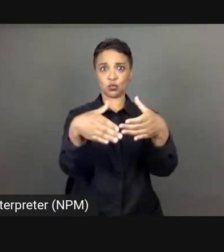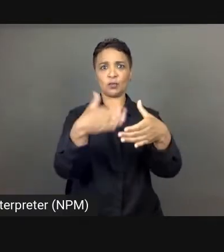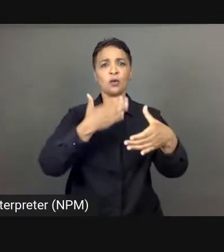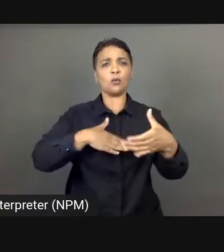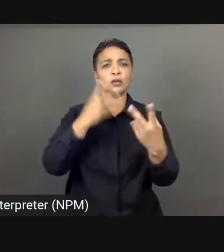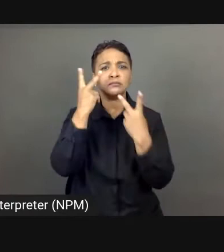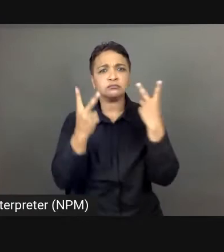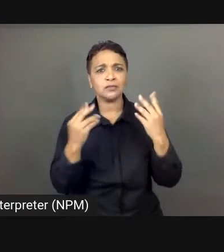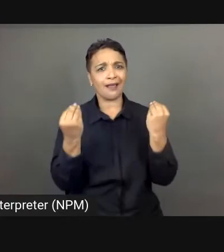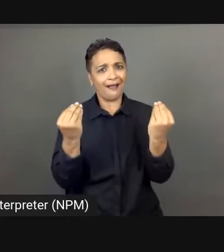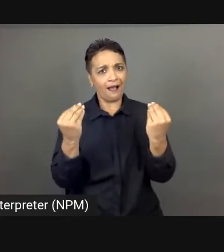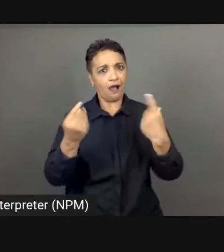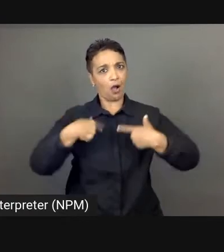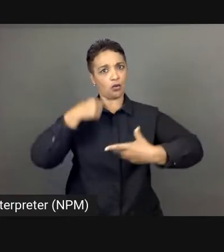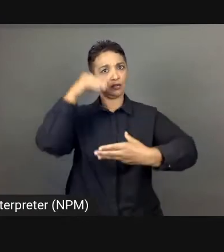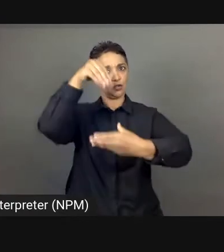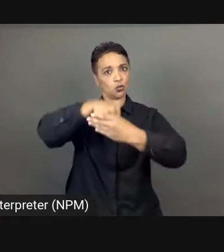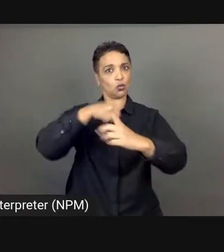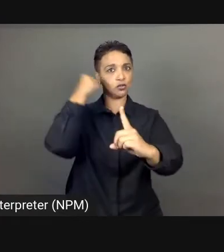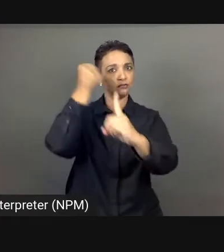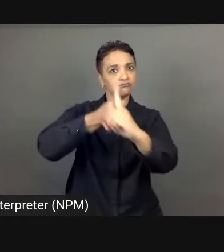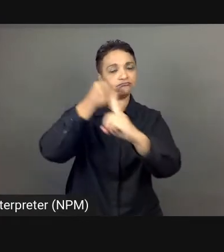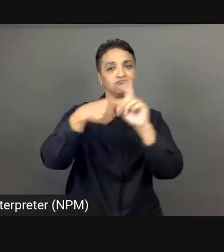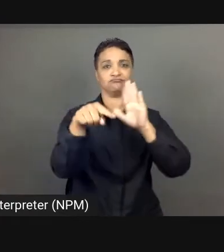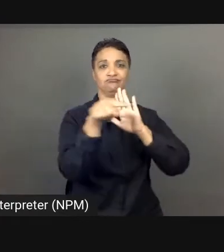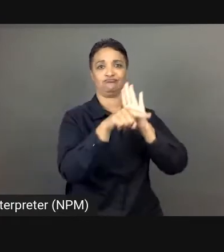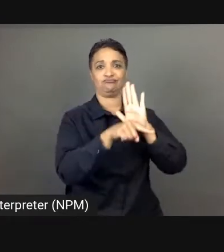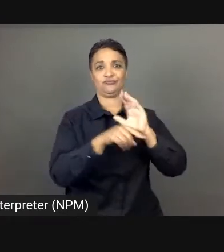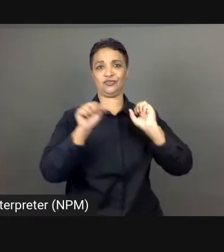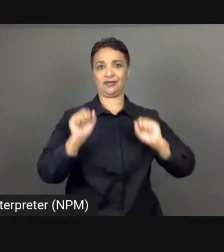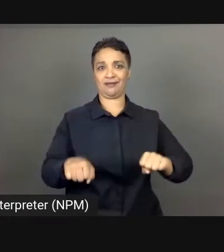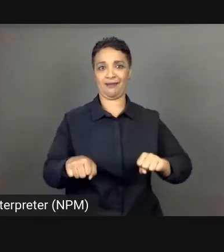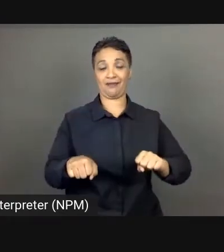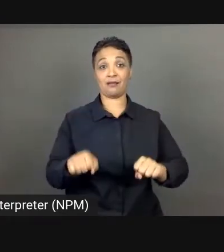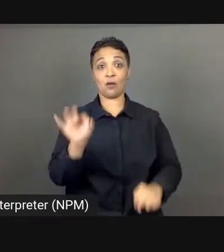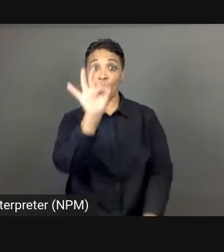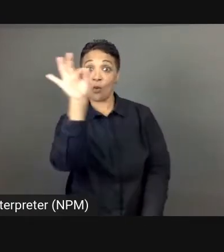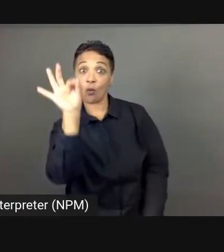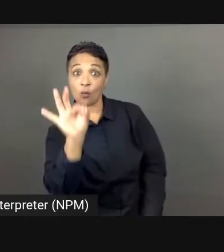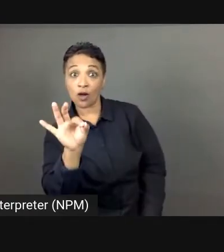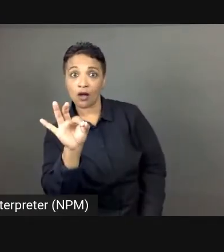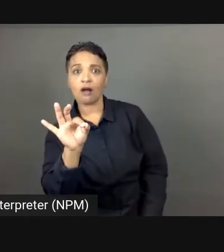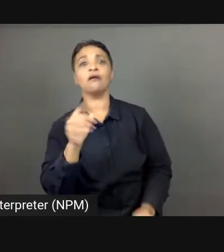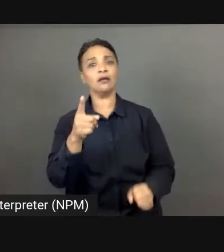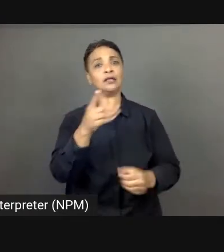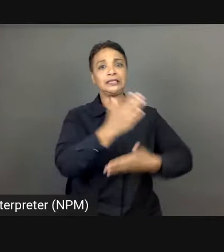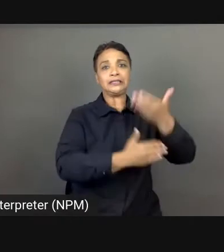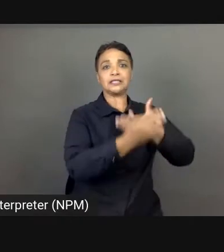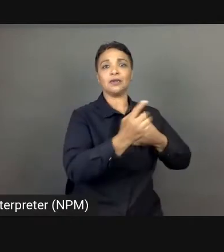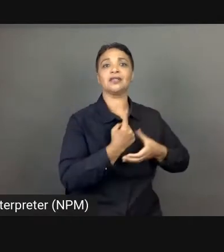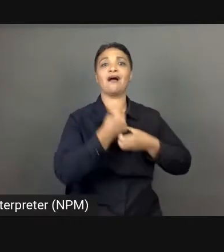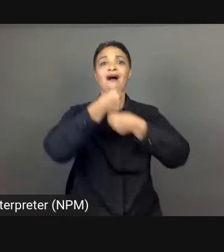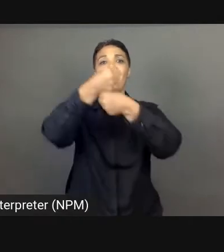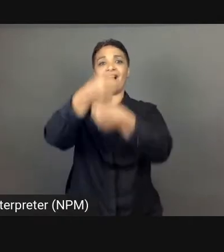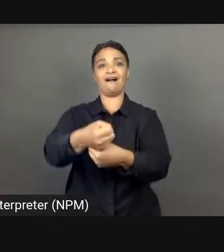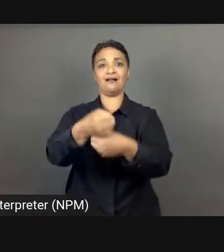enjoy their agendas in terms of disability advocates being heard within the women's rights movement globally, and begin to infiltrate so